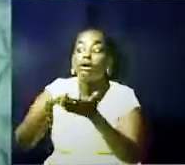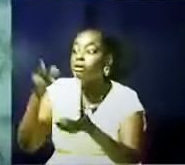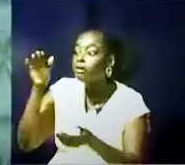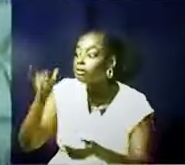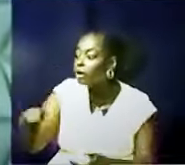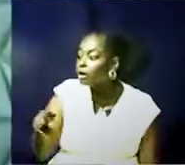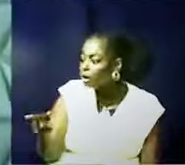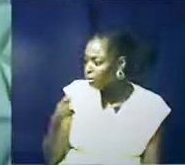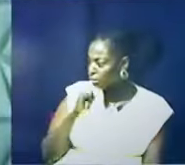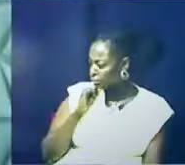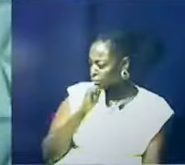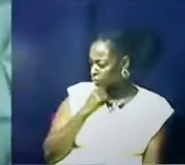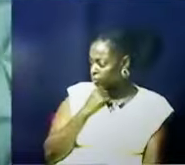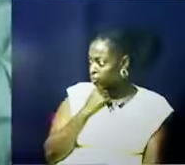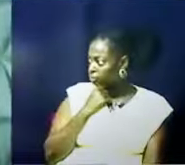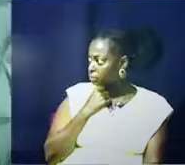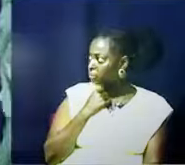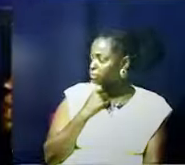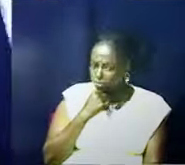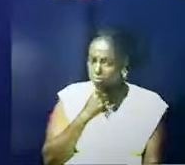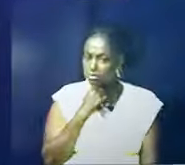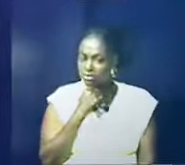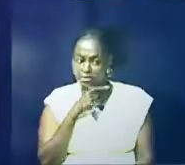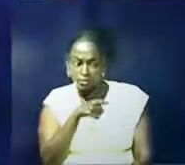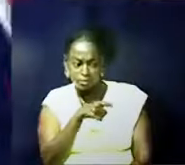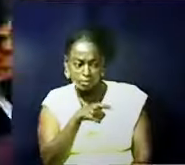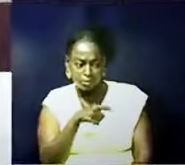Even mine is better.